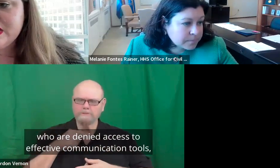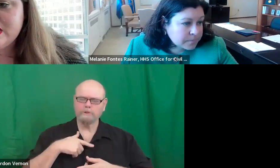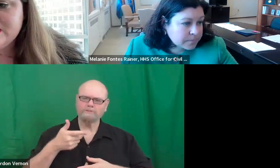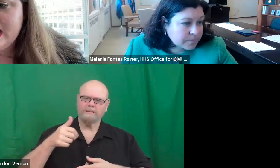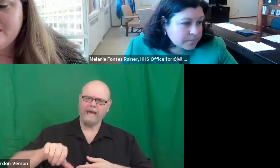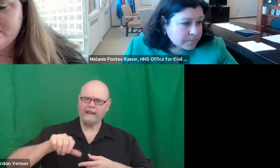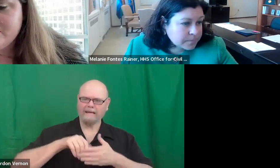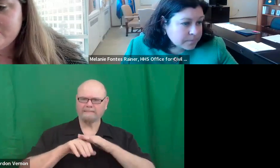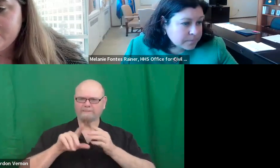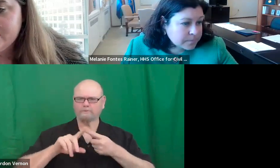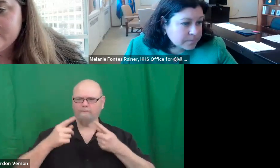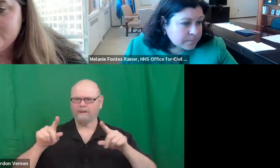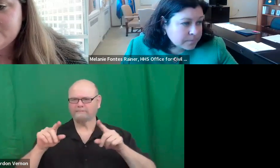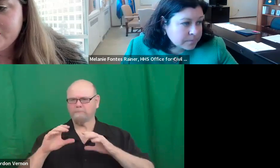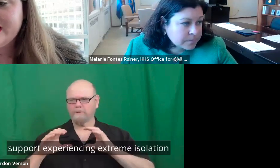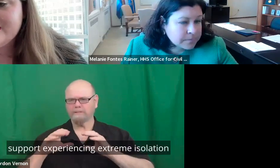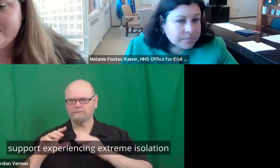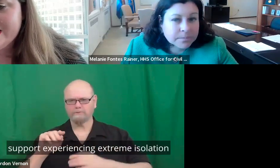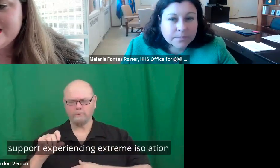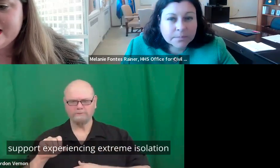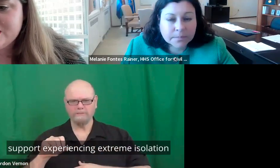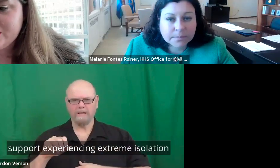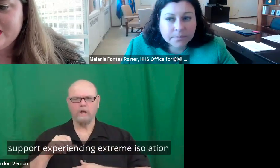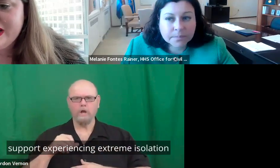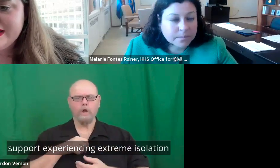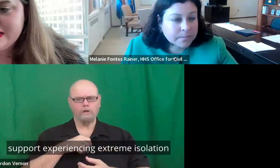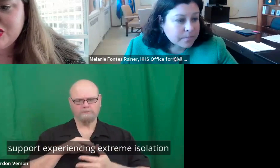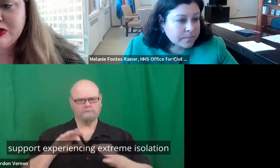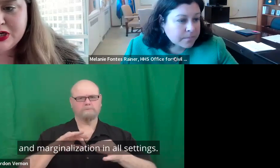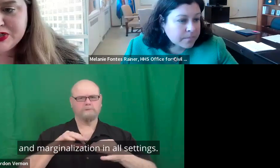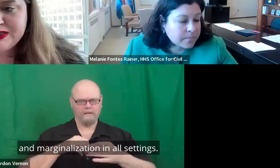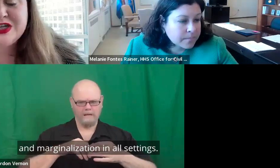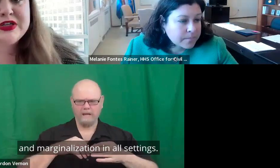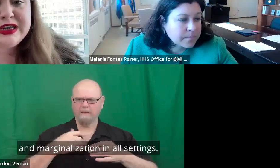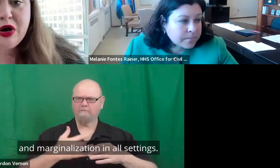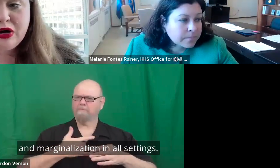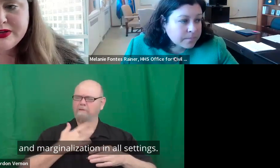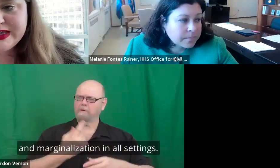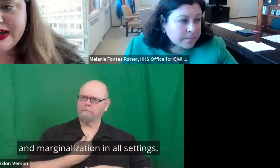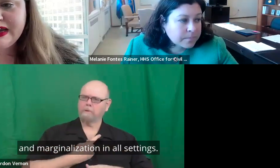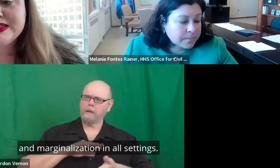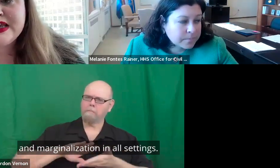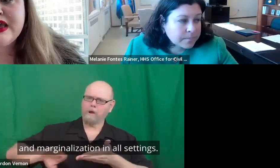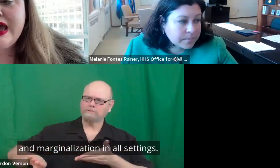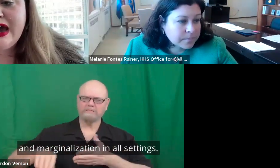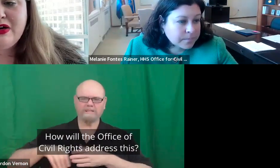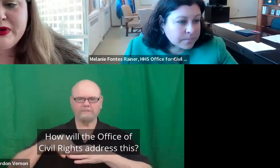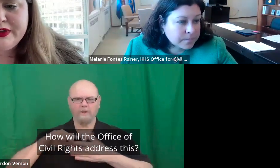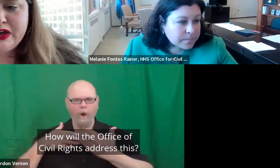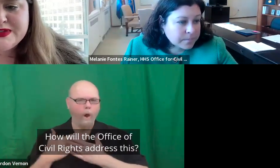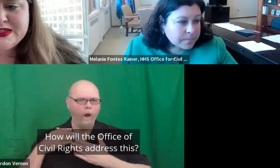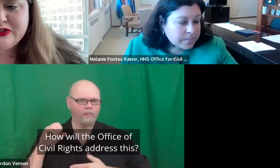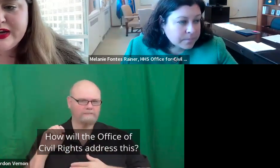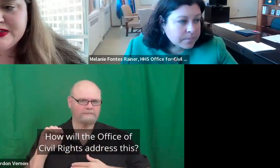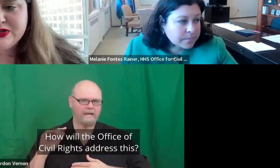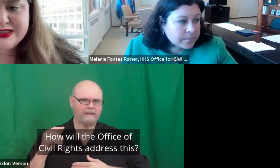tools, support experiencing extreme isolation and marginalization in all settings. How will